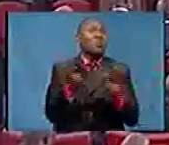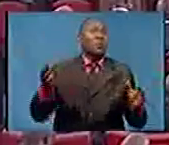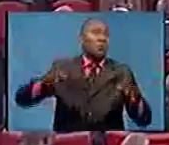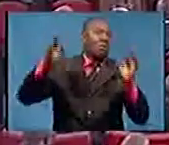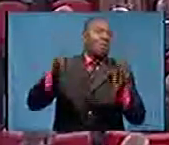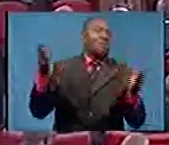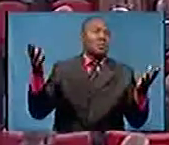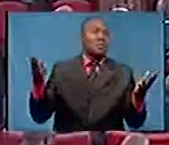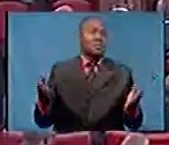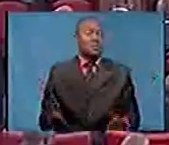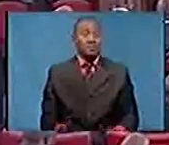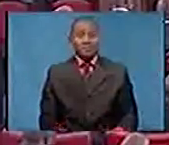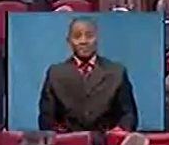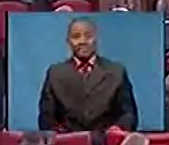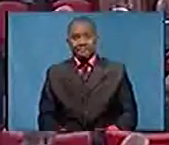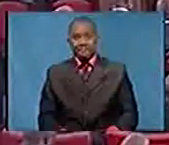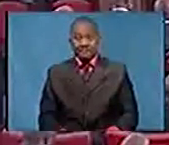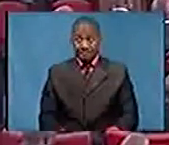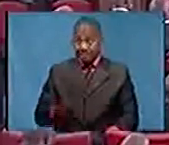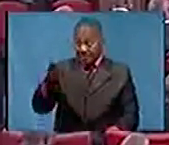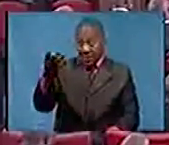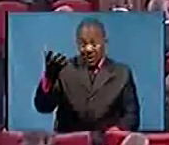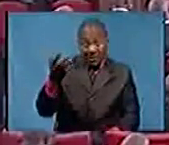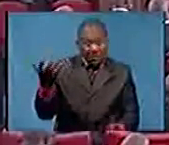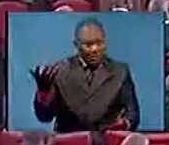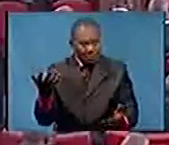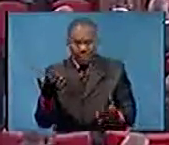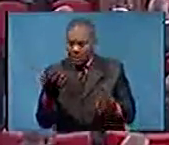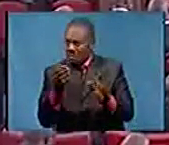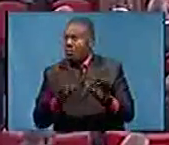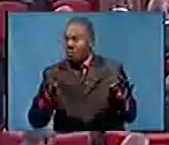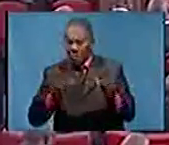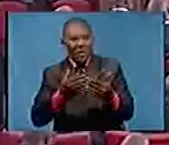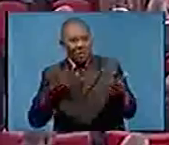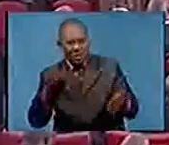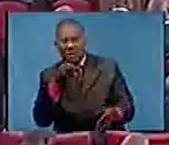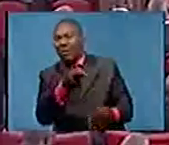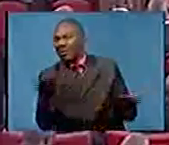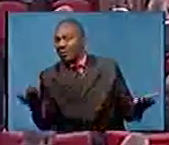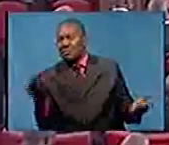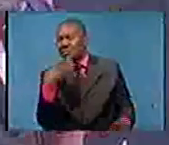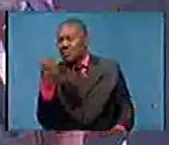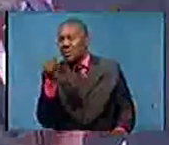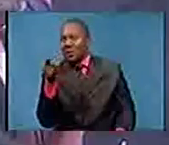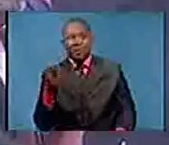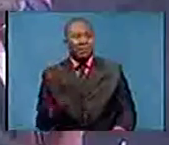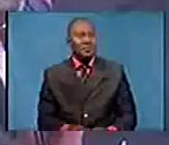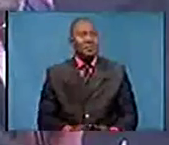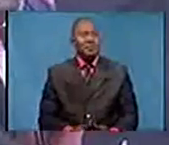Well, so if your client wants his voice to be heard, he should be talking of more productive issues.